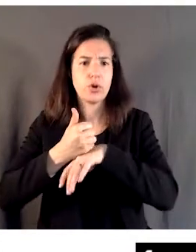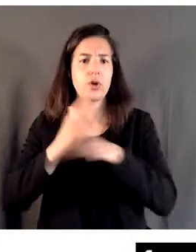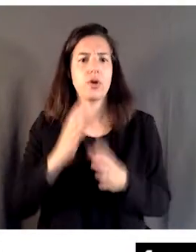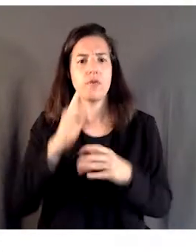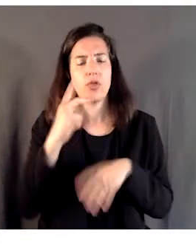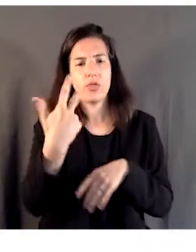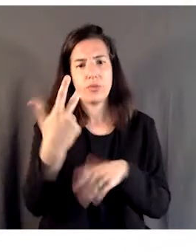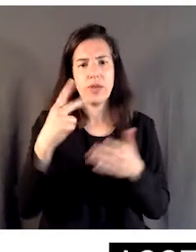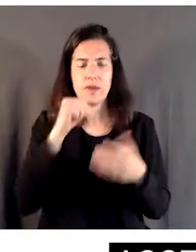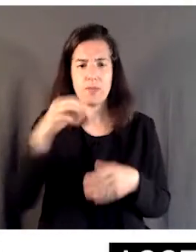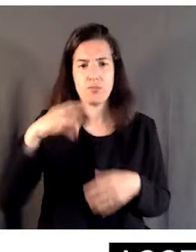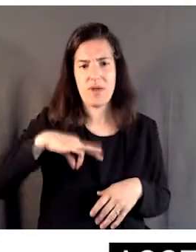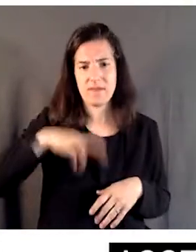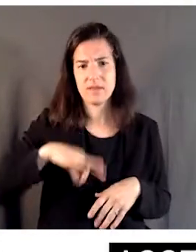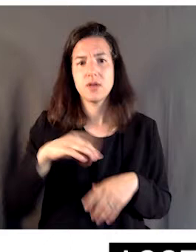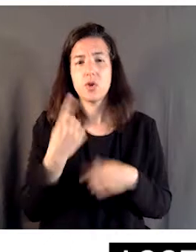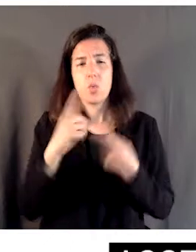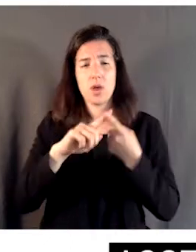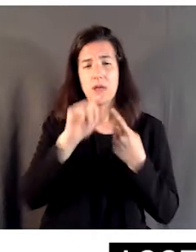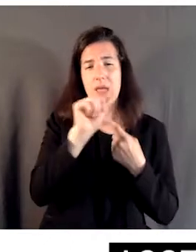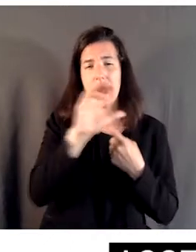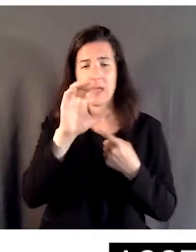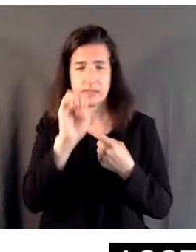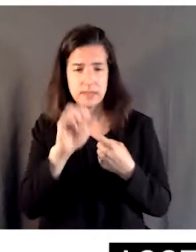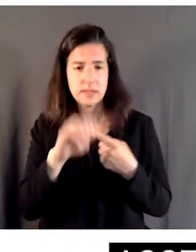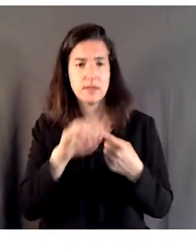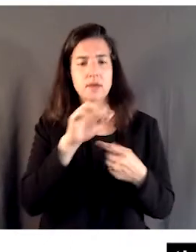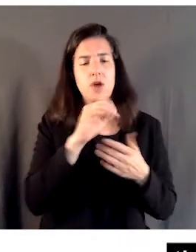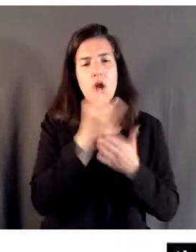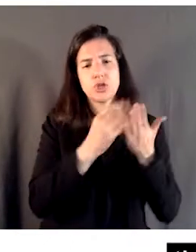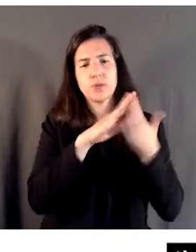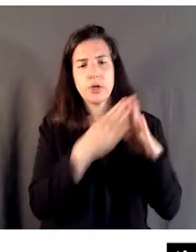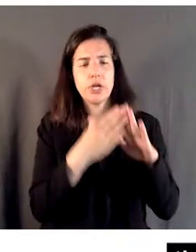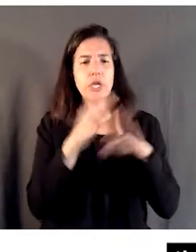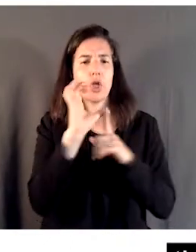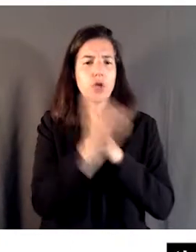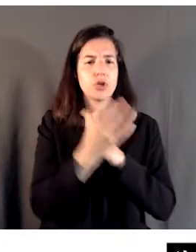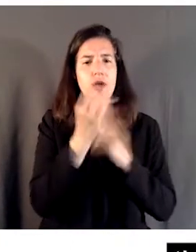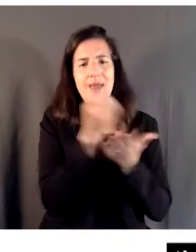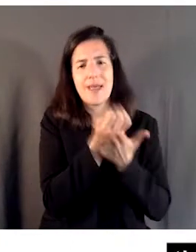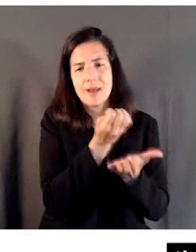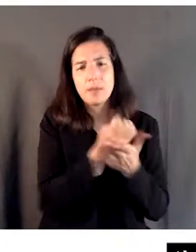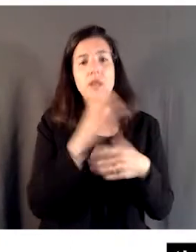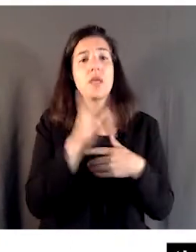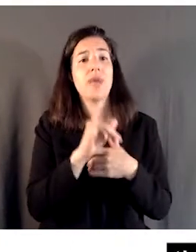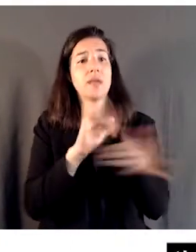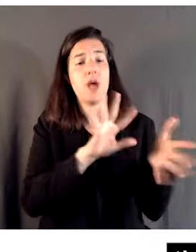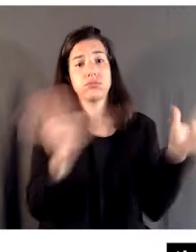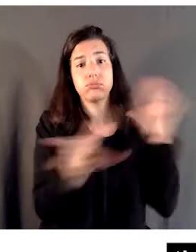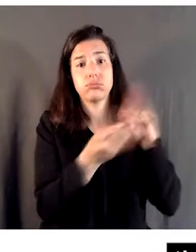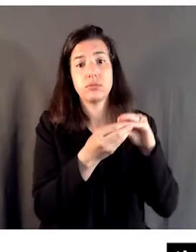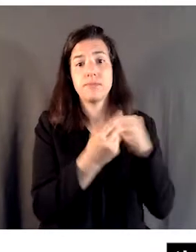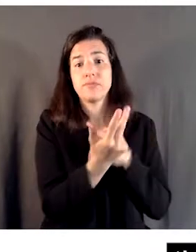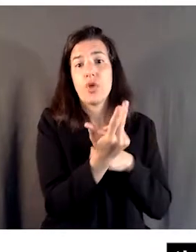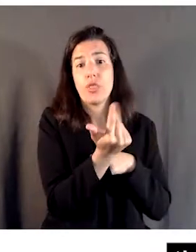One being ACE, so Arts, Community, Culture, and Economics. And that's a collection of 13